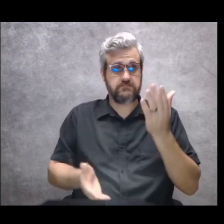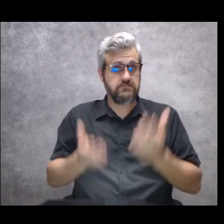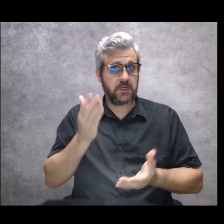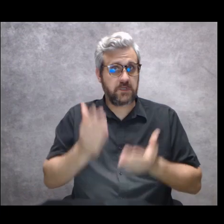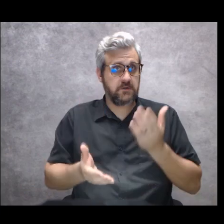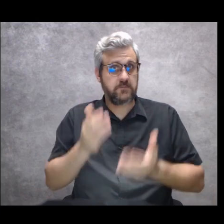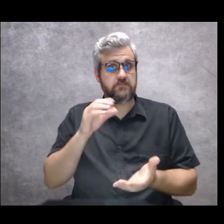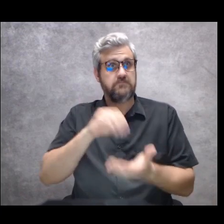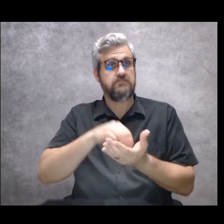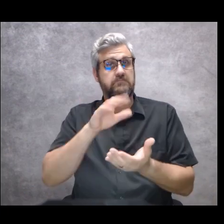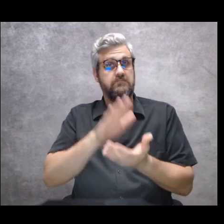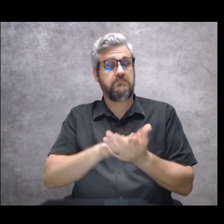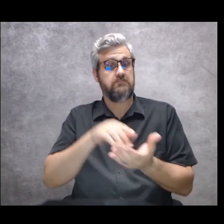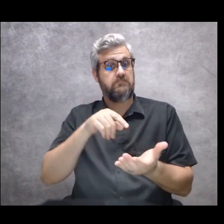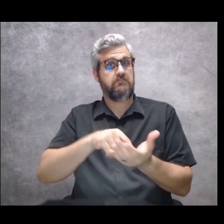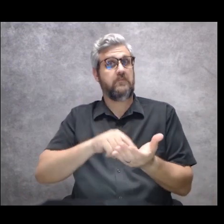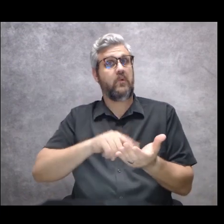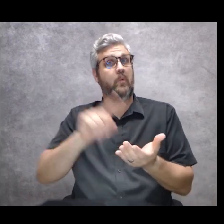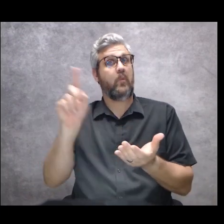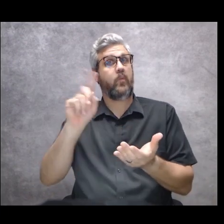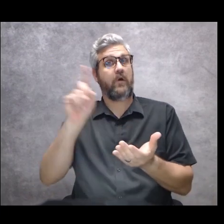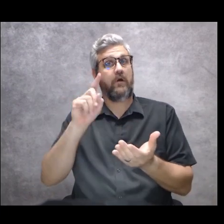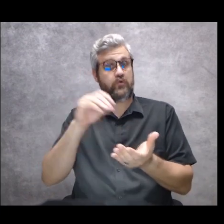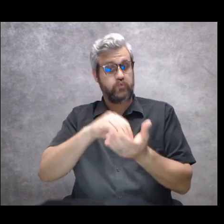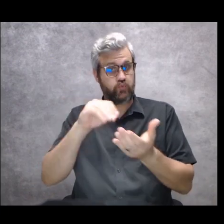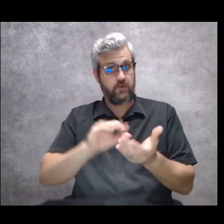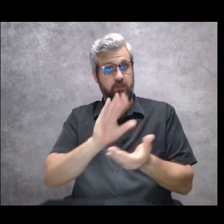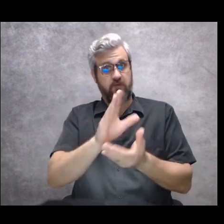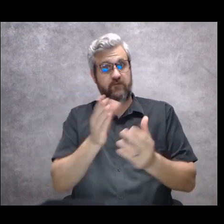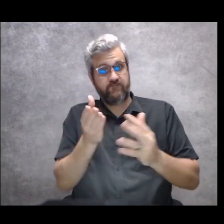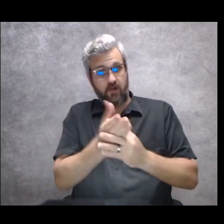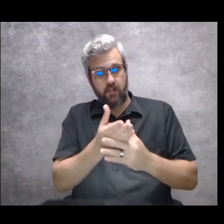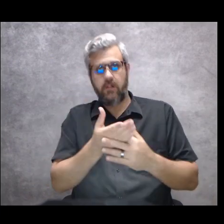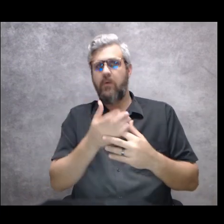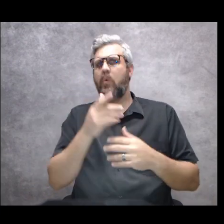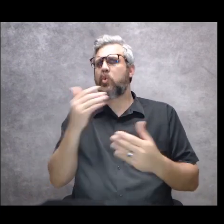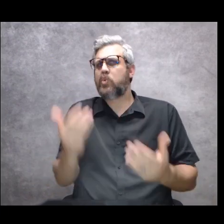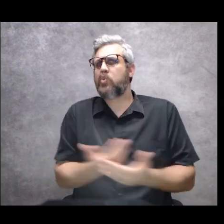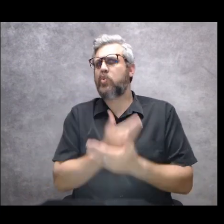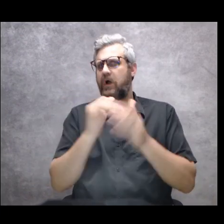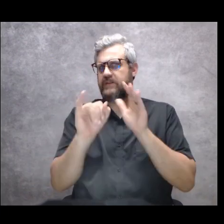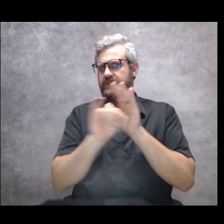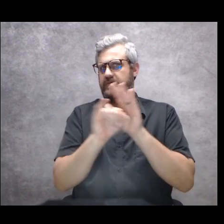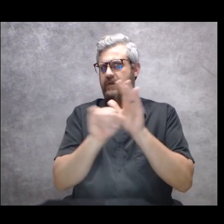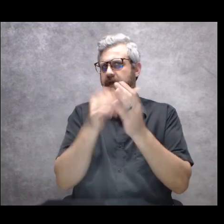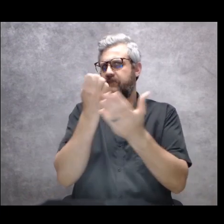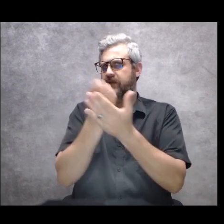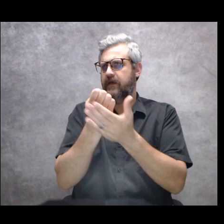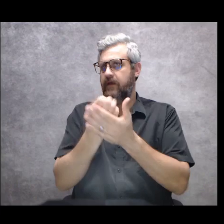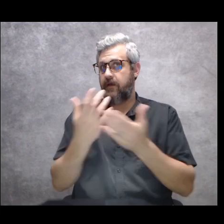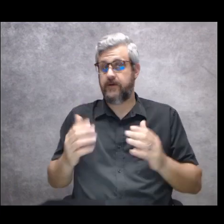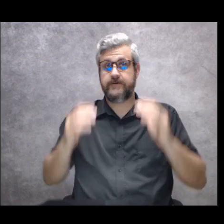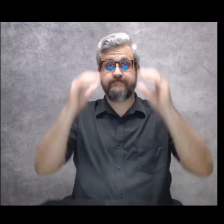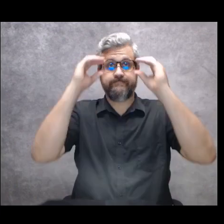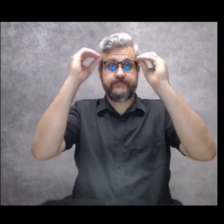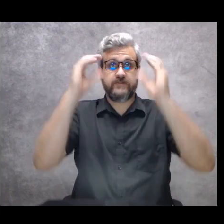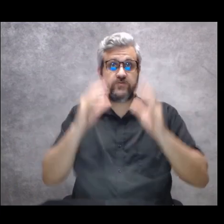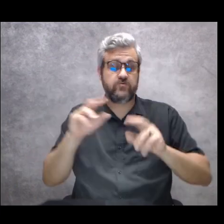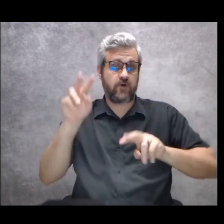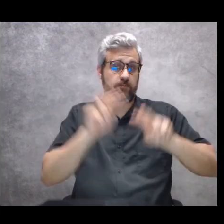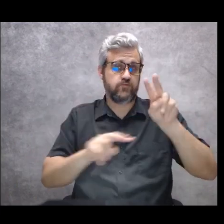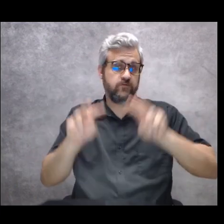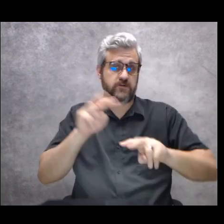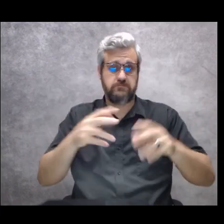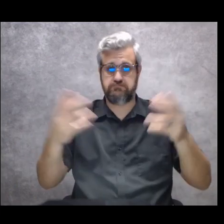be documentation that is in the student's file or could be new identification evidence such as teacher